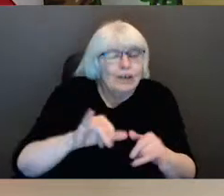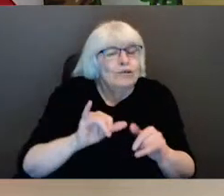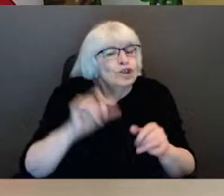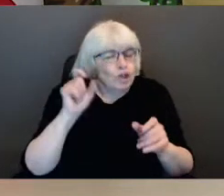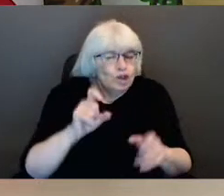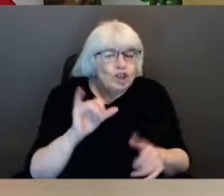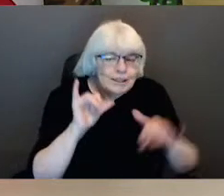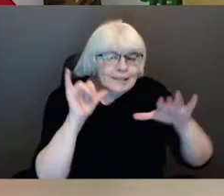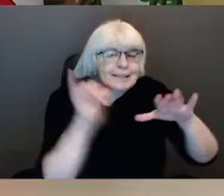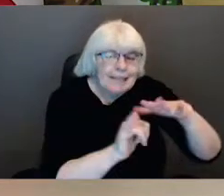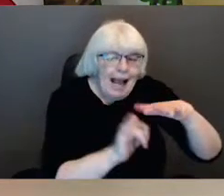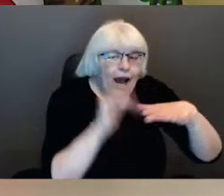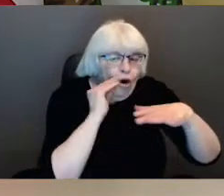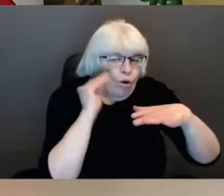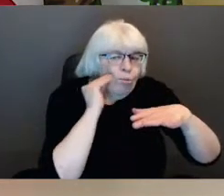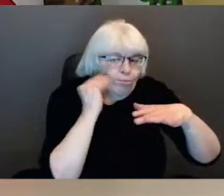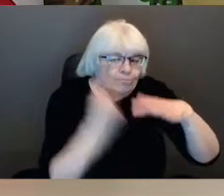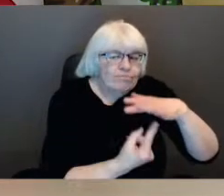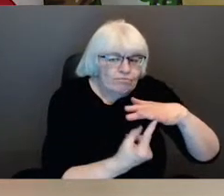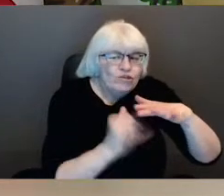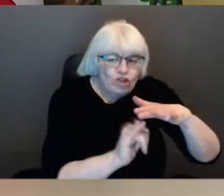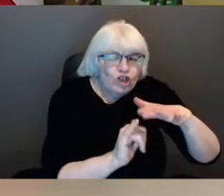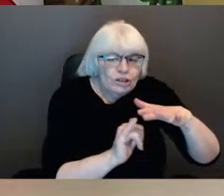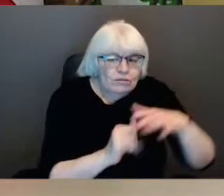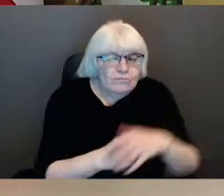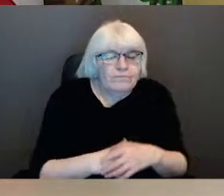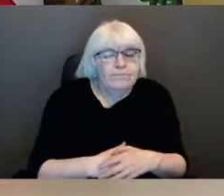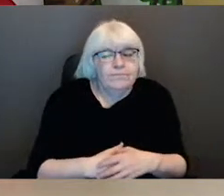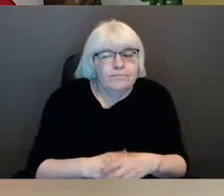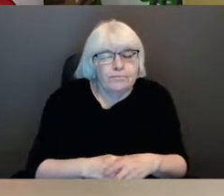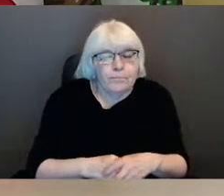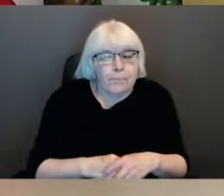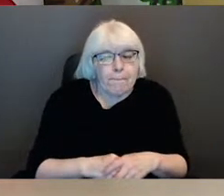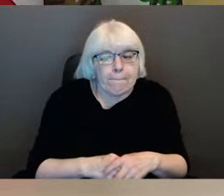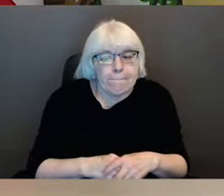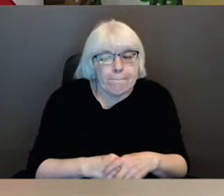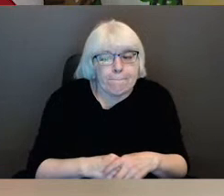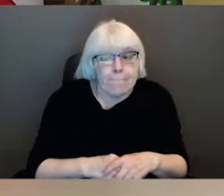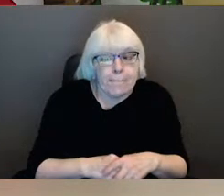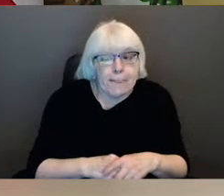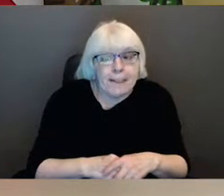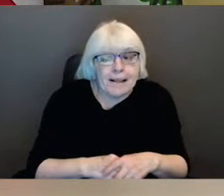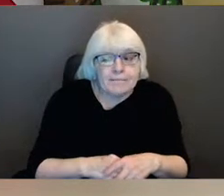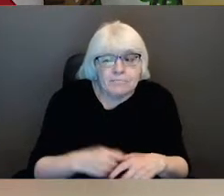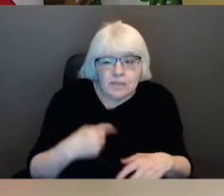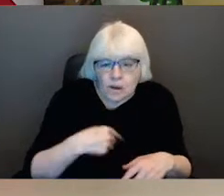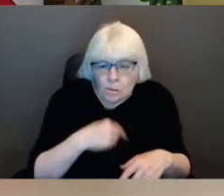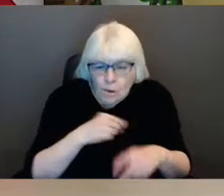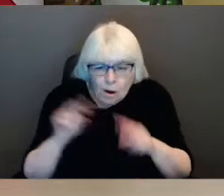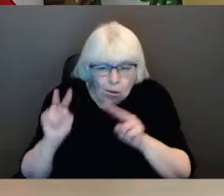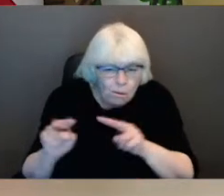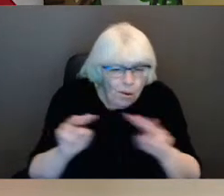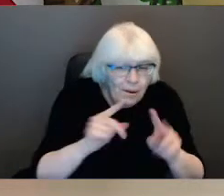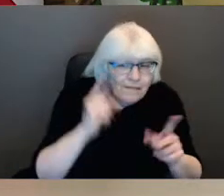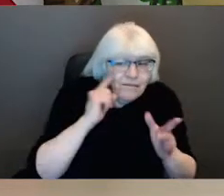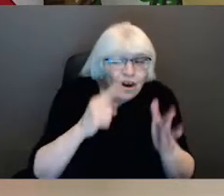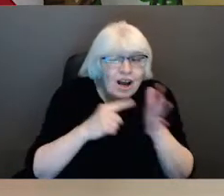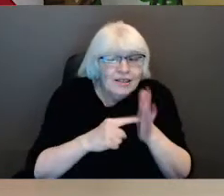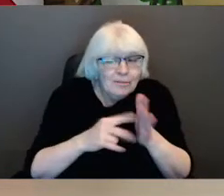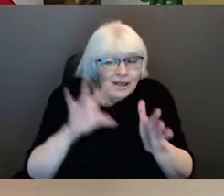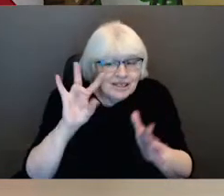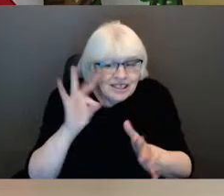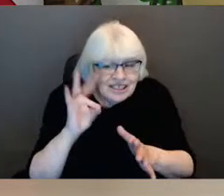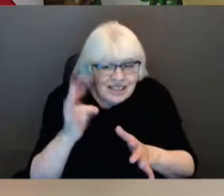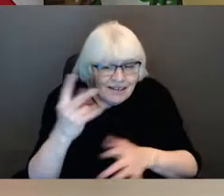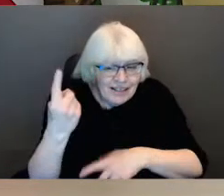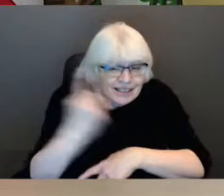We continue to monitor key indicators, including our 7-day average of new cases, the number of facility-based outbreaks, the number